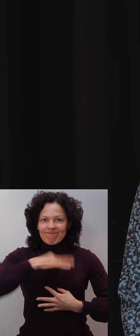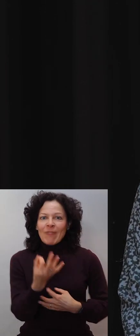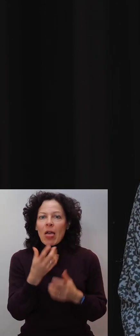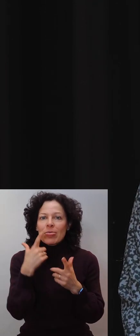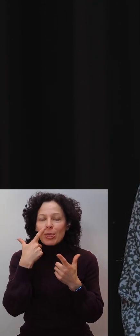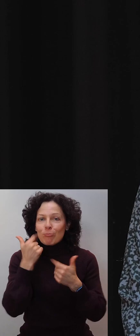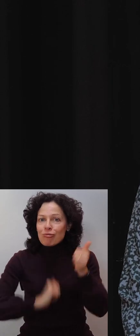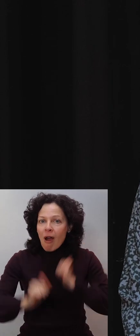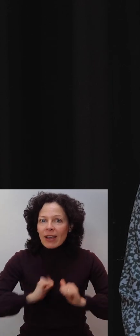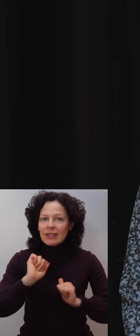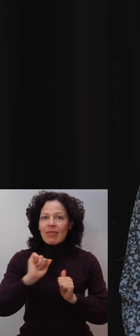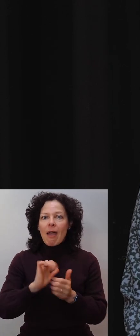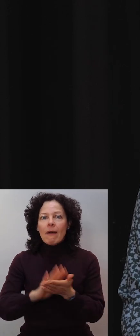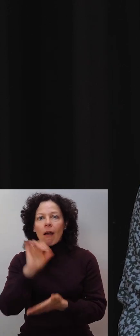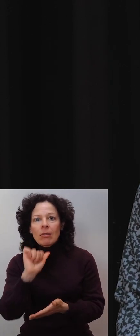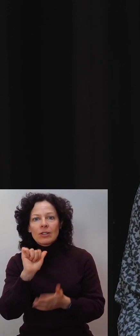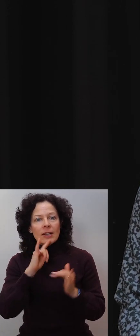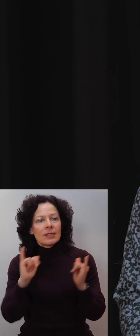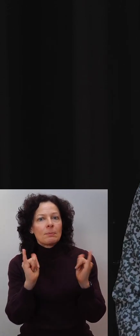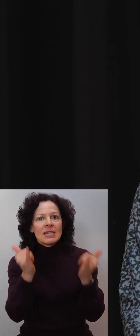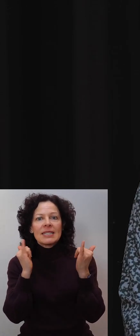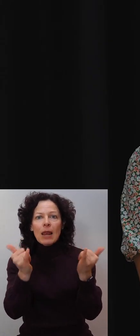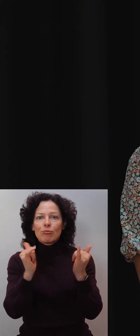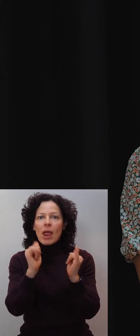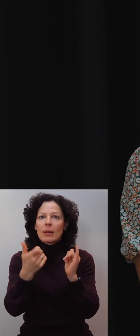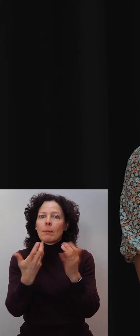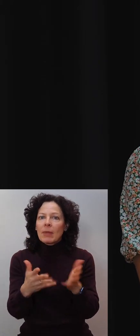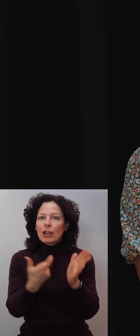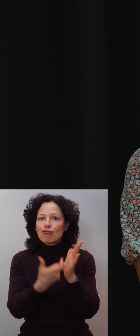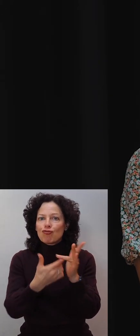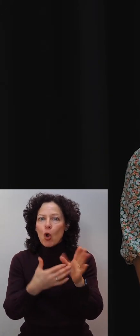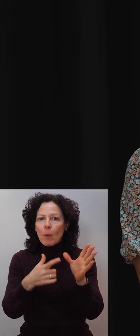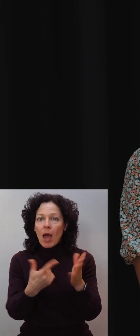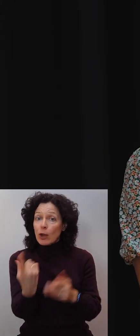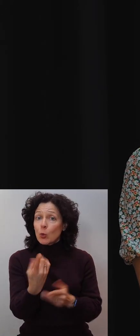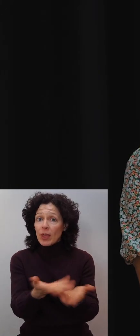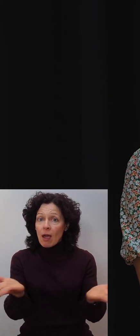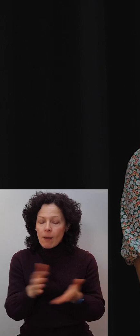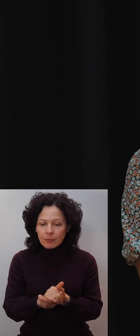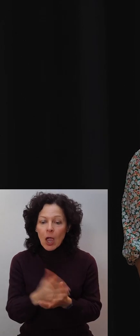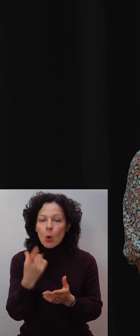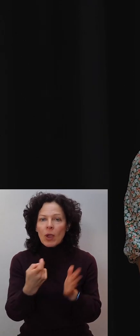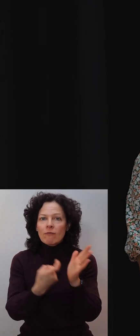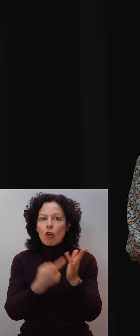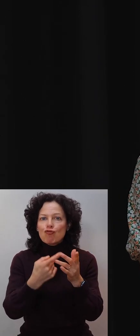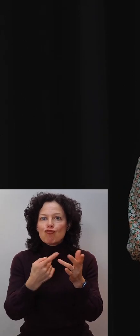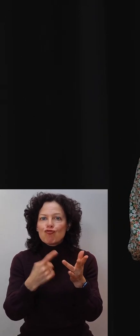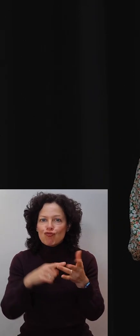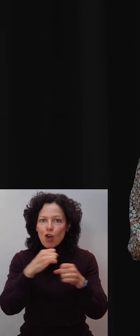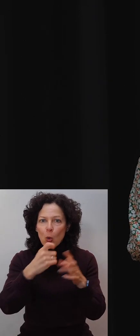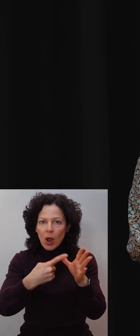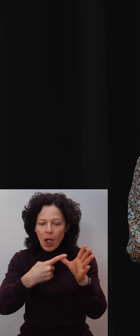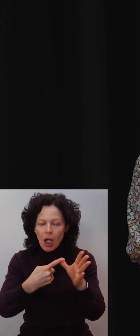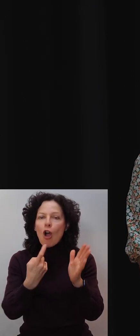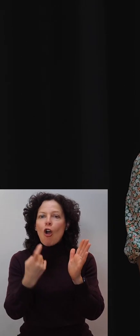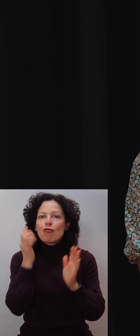culture and to celebrate being Roma and who they are. We have ROGA, which is Roma of Great Ability, which are training sessions